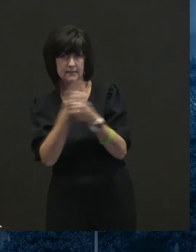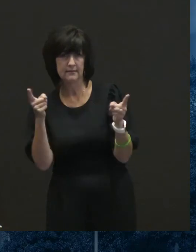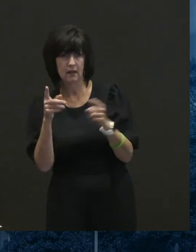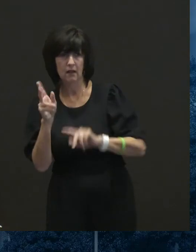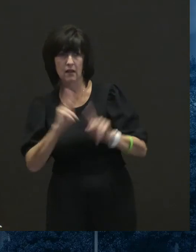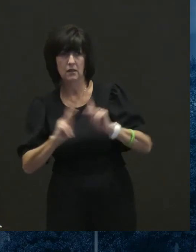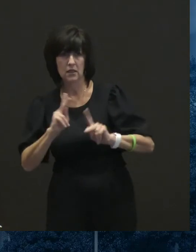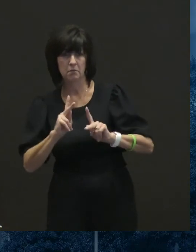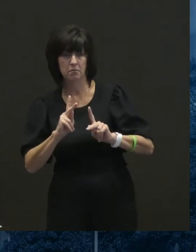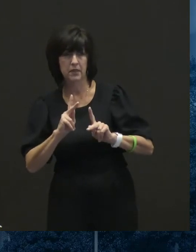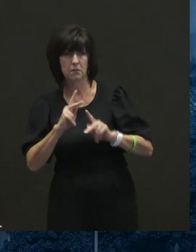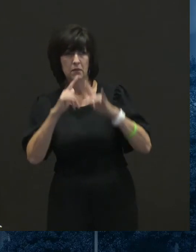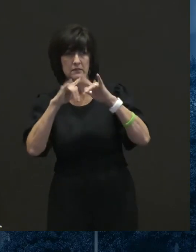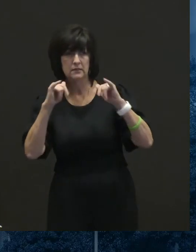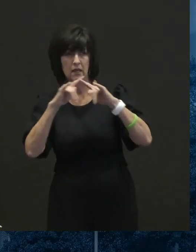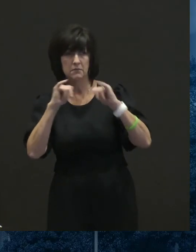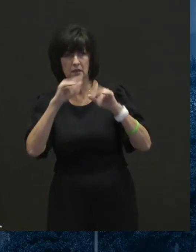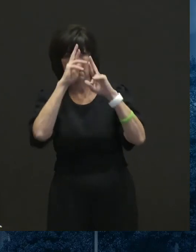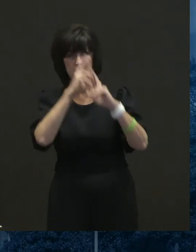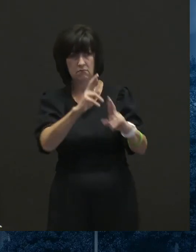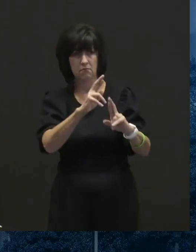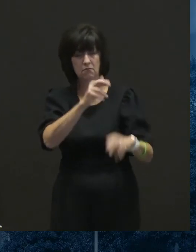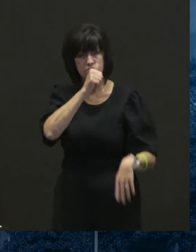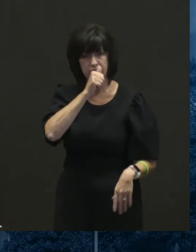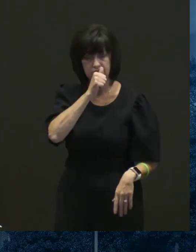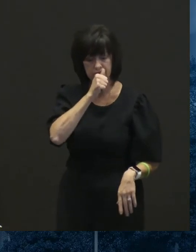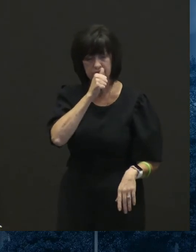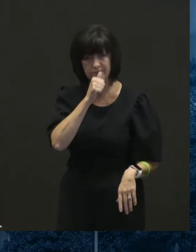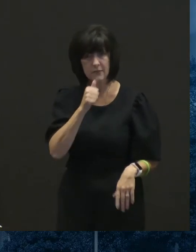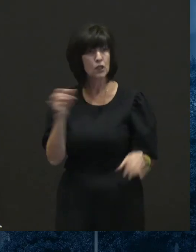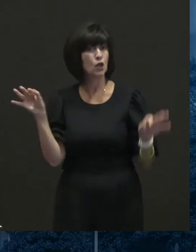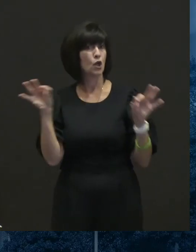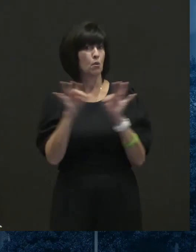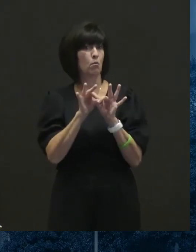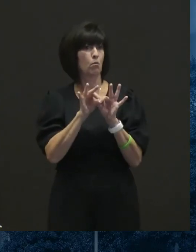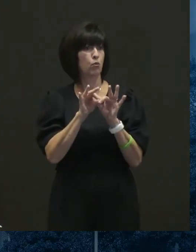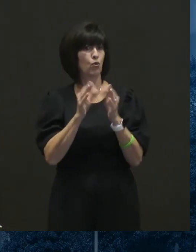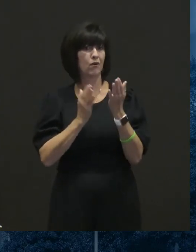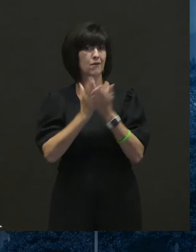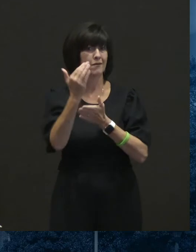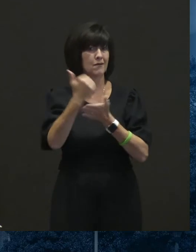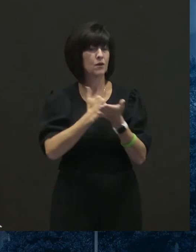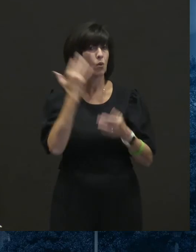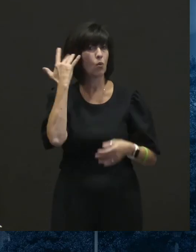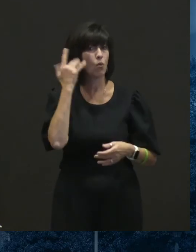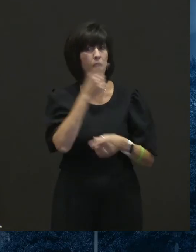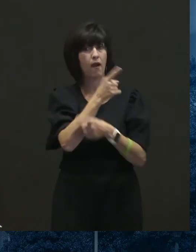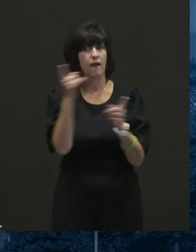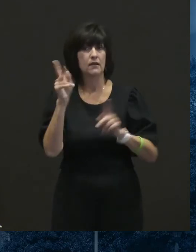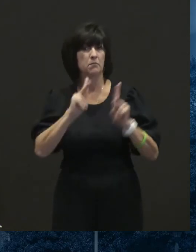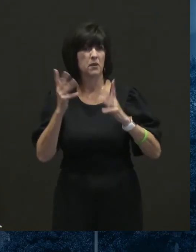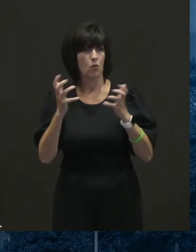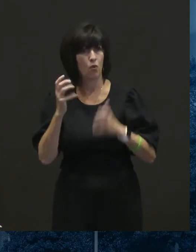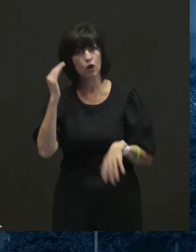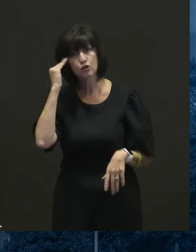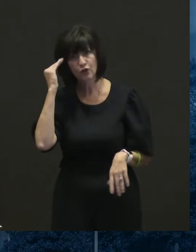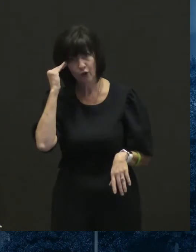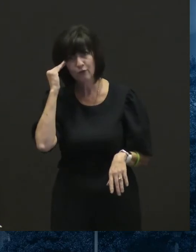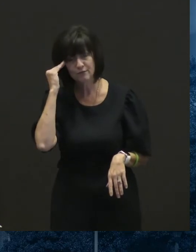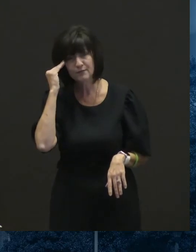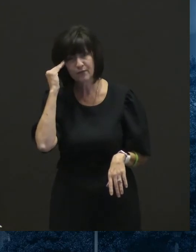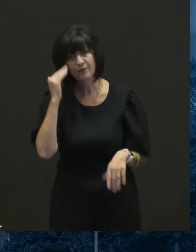is important to us to be as transparent as we can be, and so we're working on what's the best way to get up onto